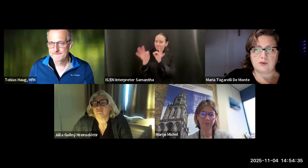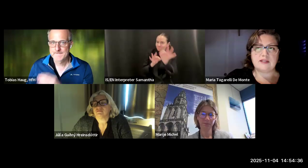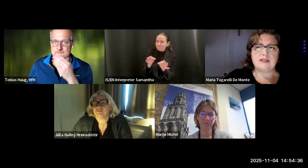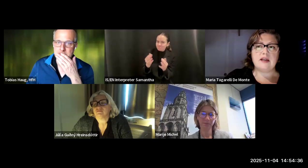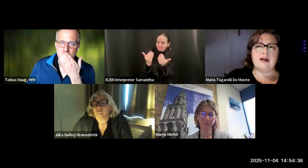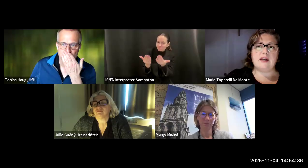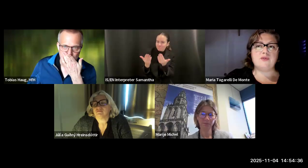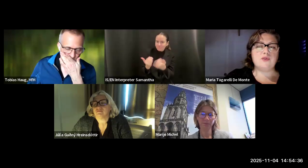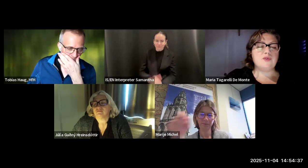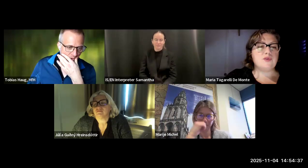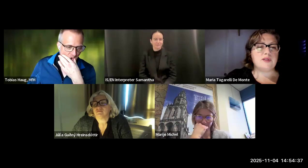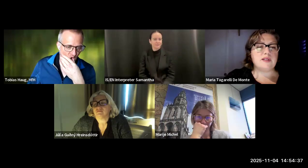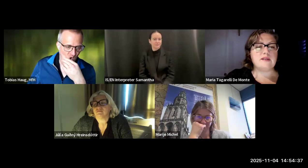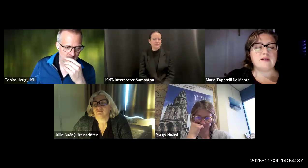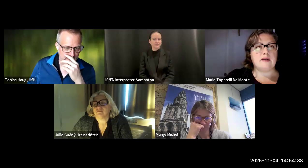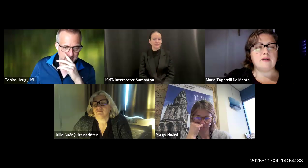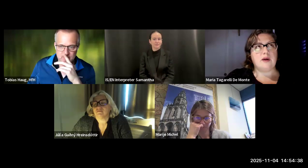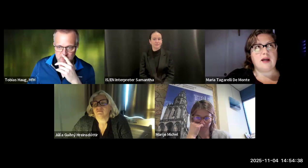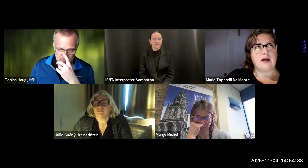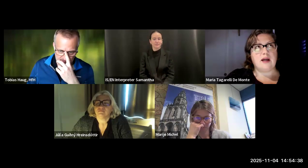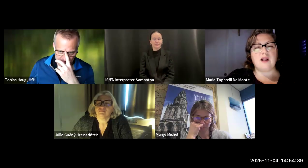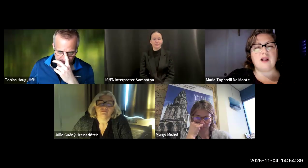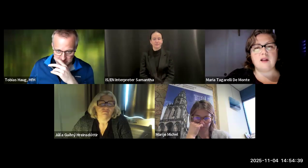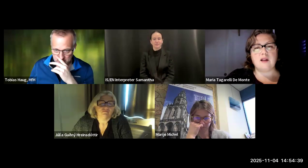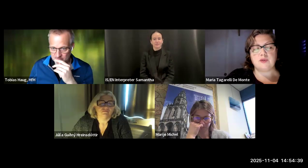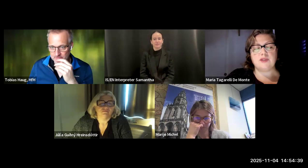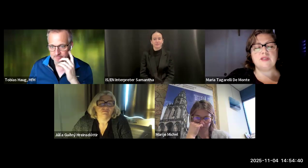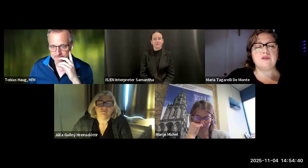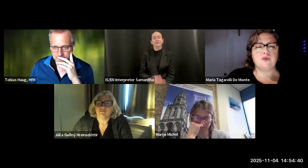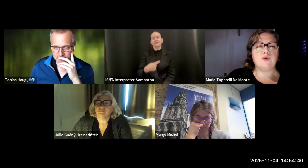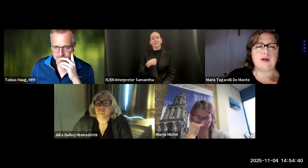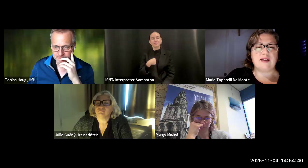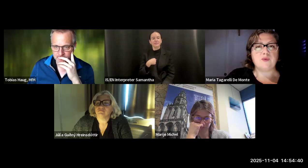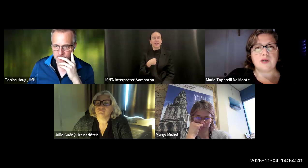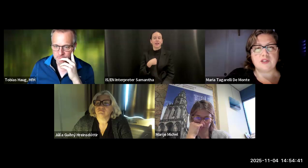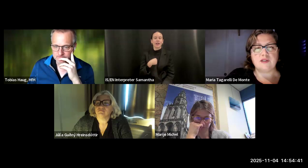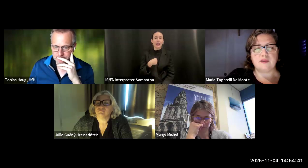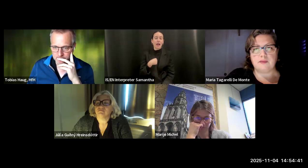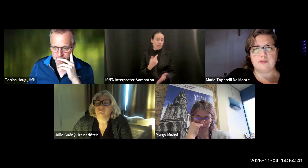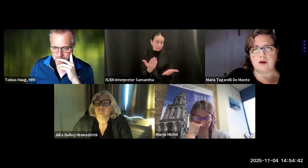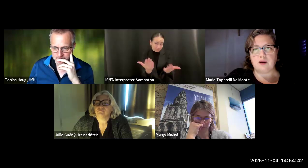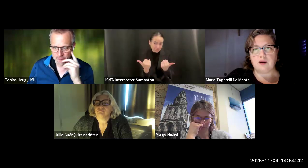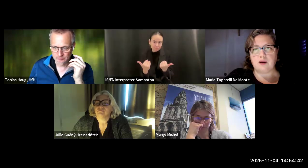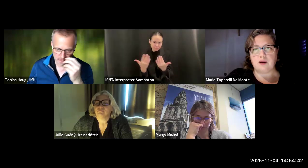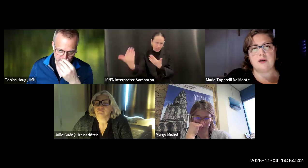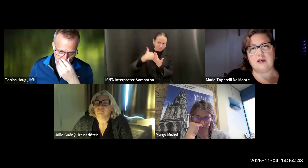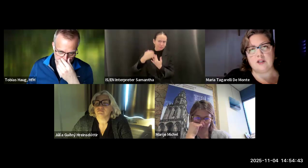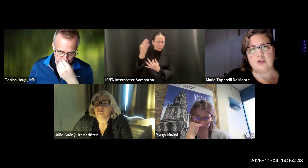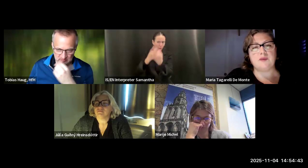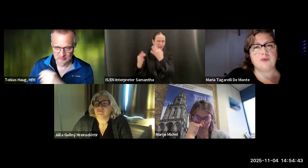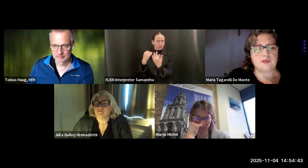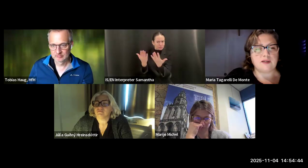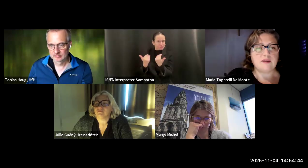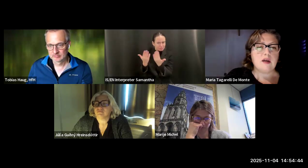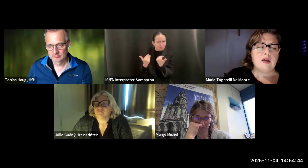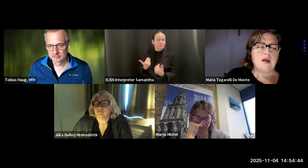methodology, which is I introduce students, I welcome students to ask questions about